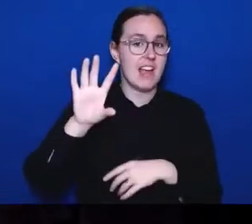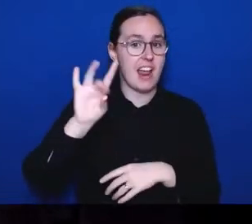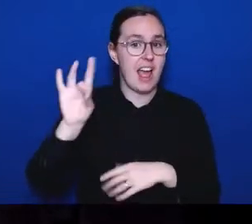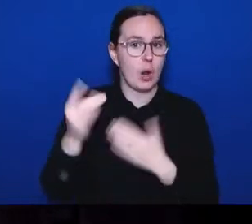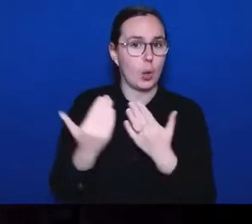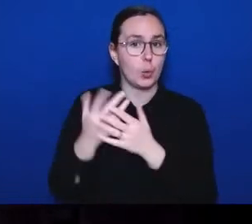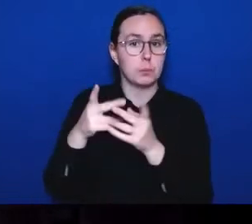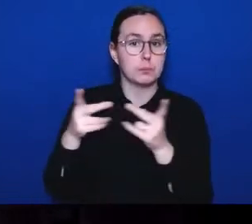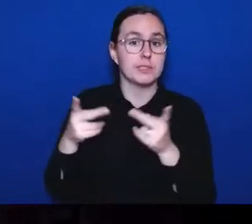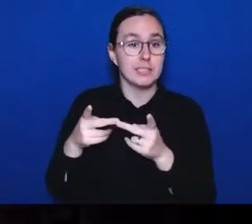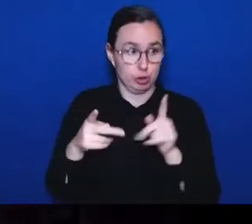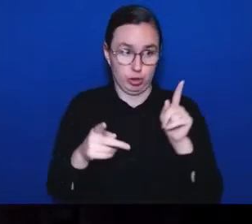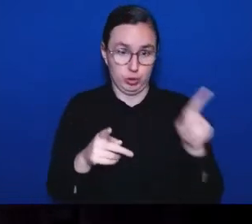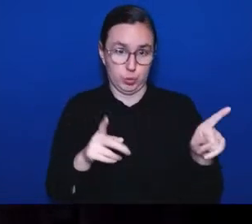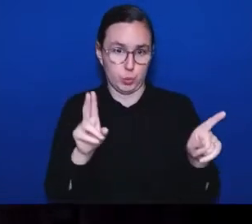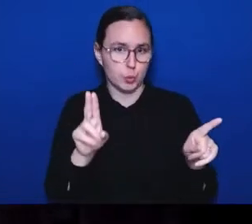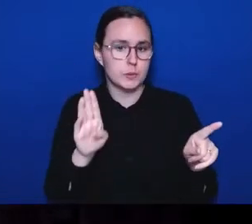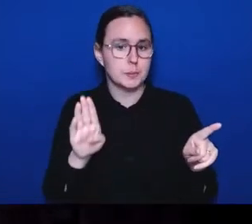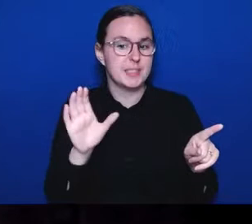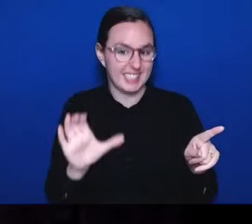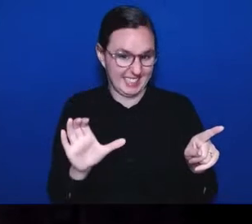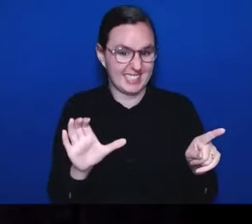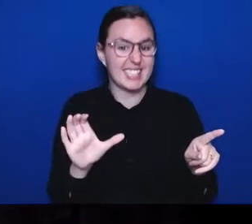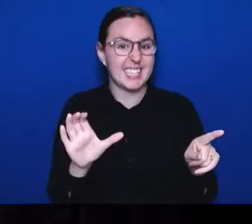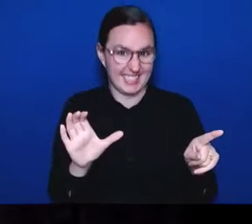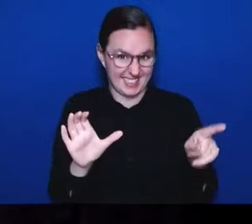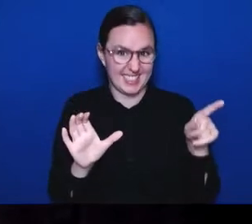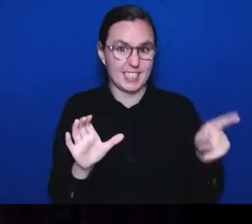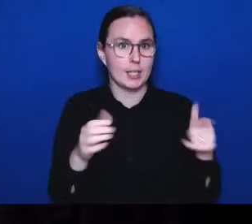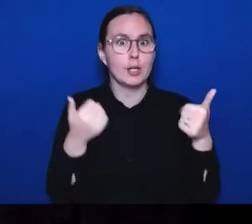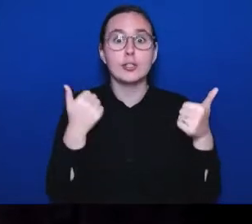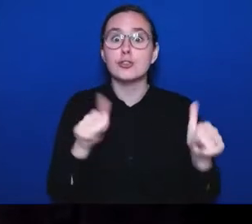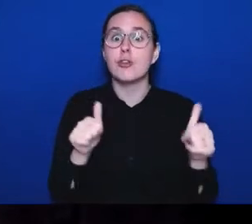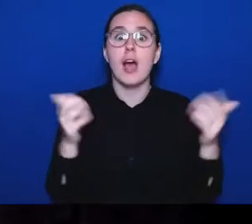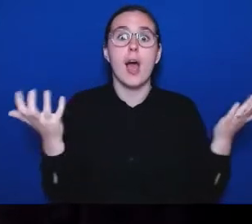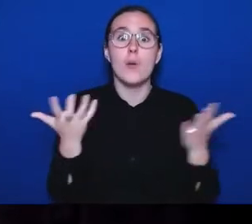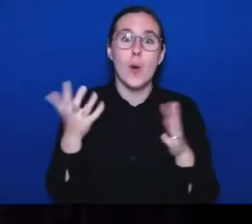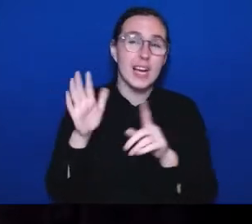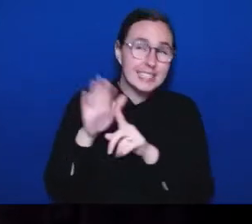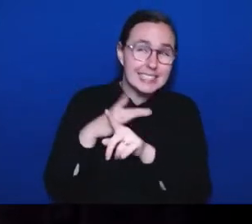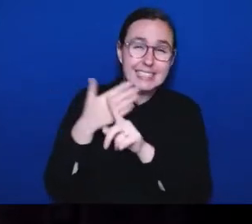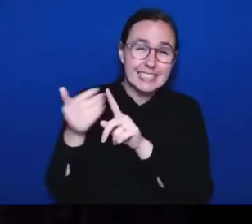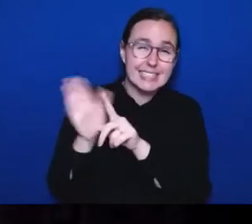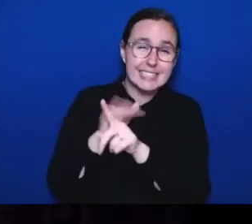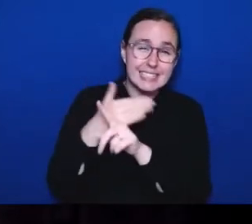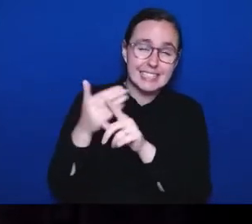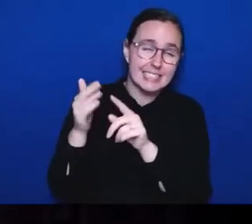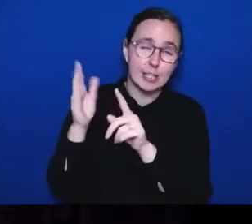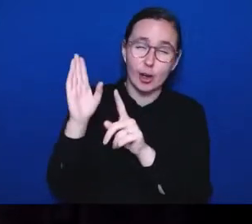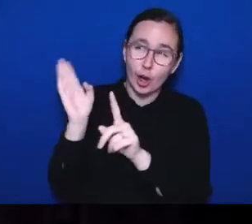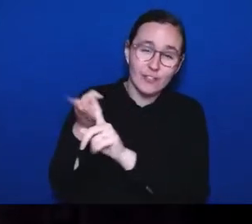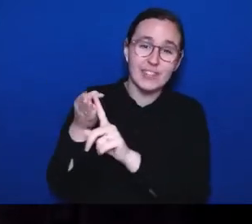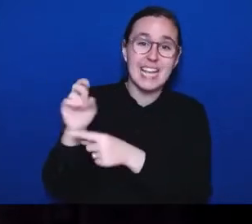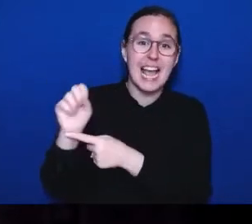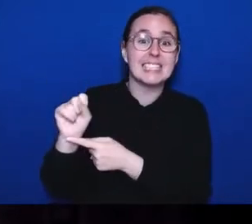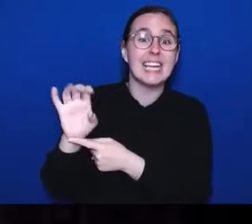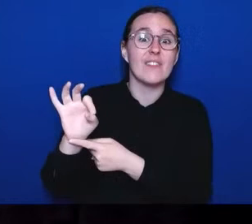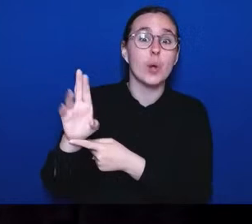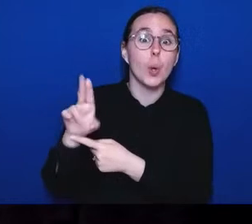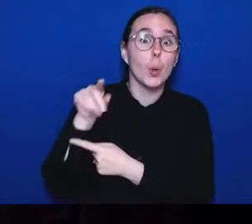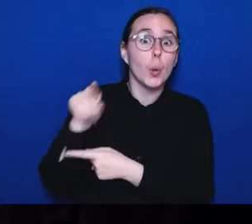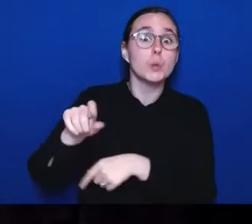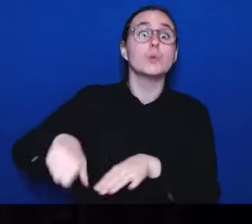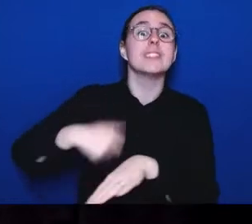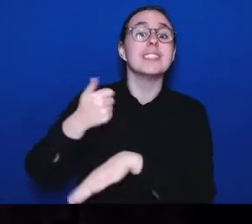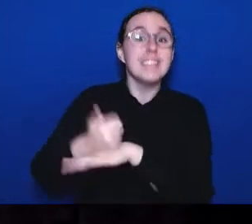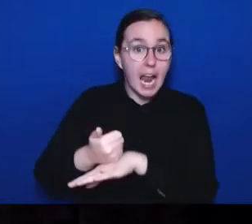the work we're doing to create a new medical school at Simon Fraser University in Surrey. All of these initiatives are part of and